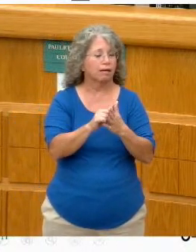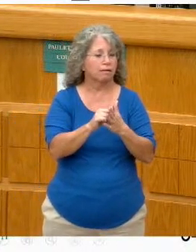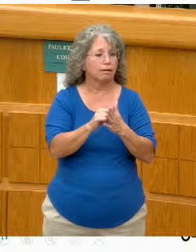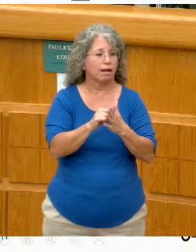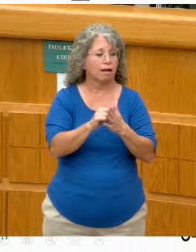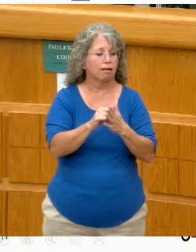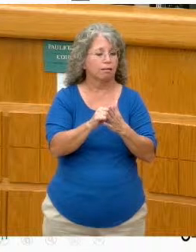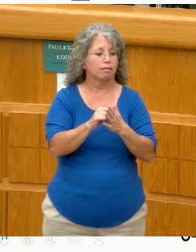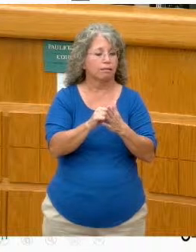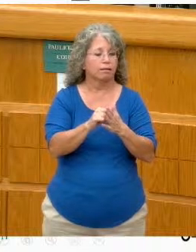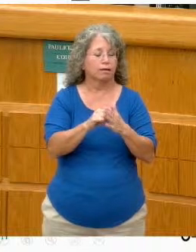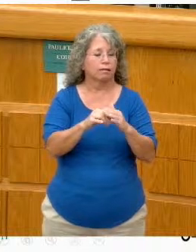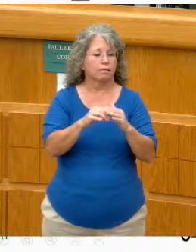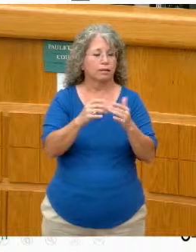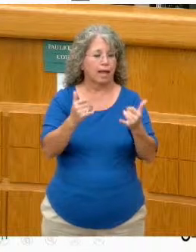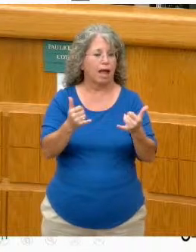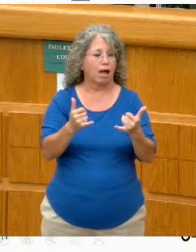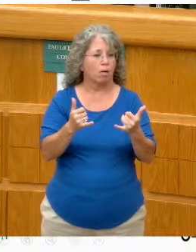asymptomatic were getting tested.